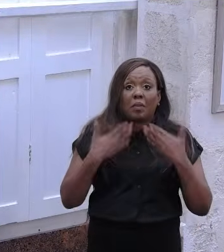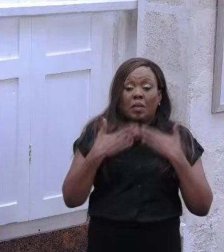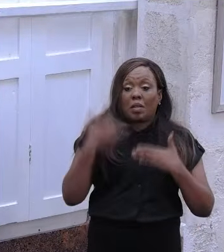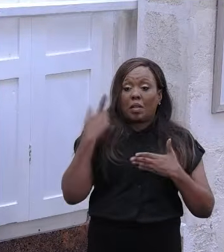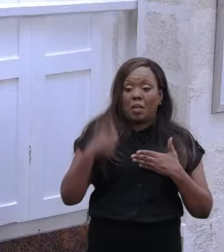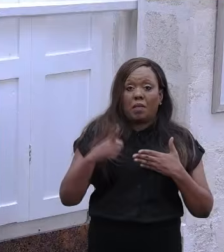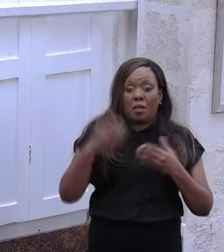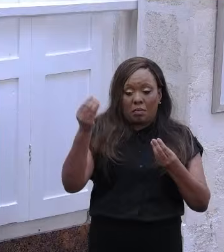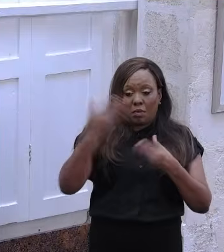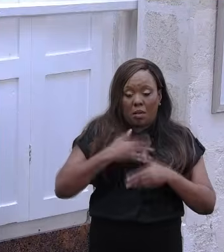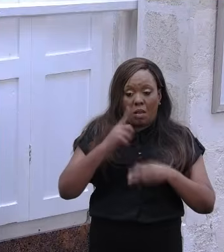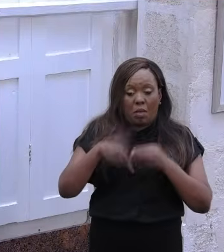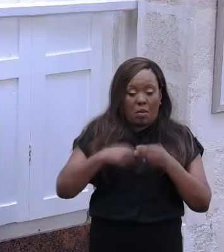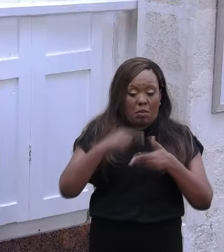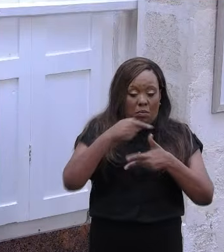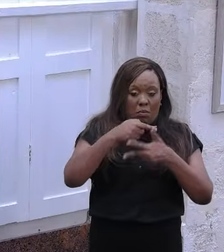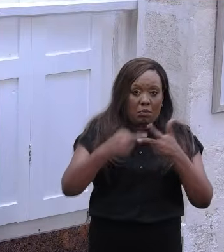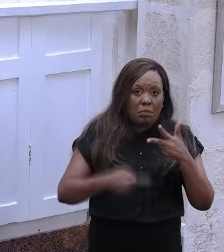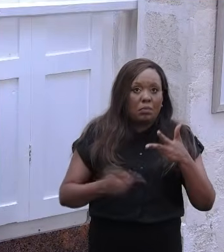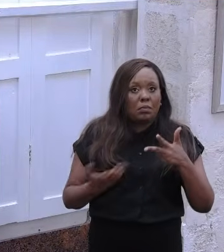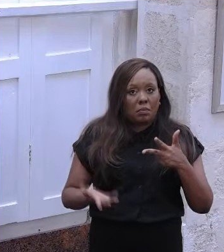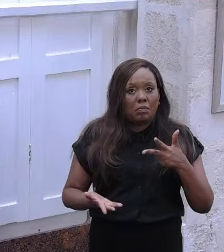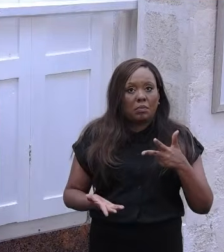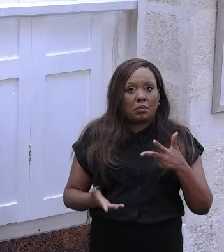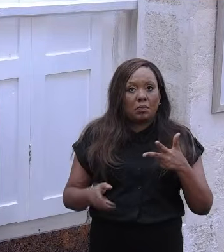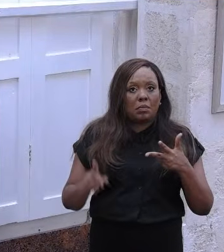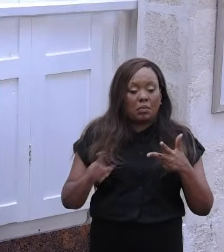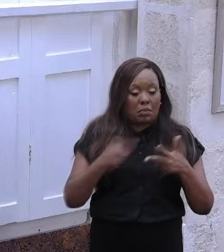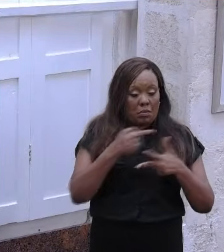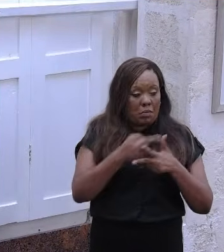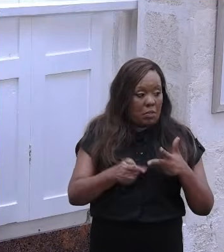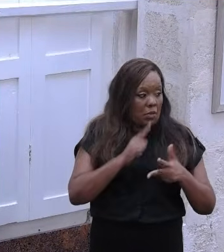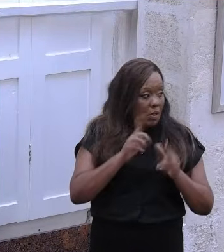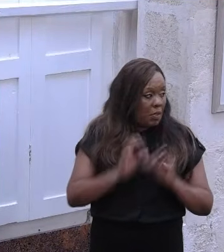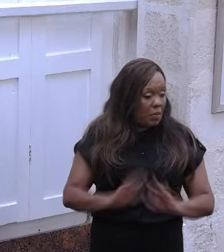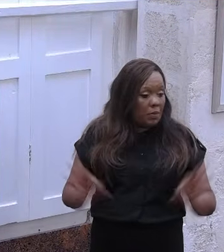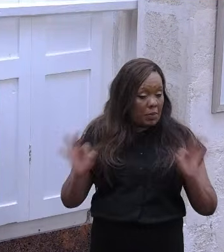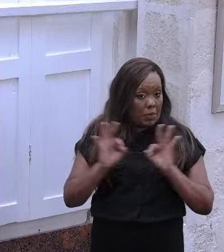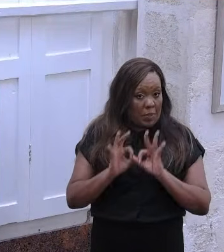as just any other matter, because they are very critical.